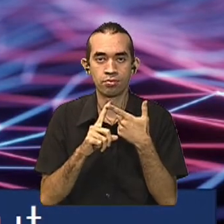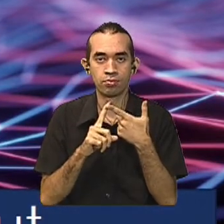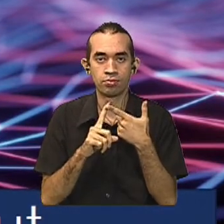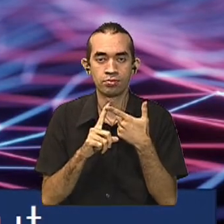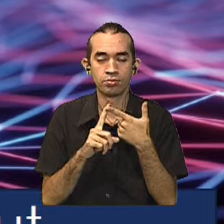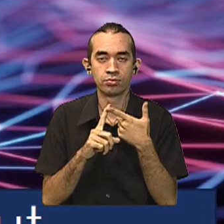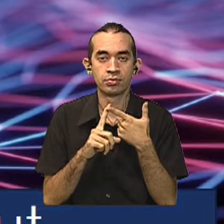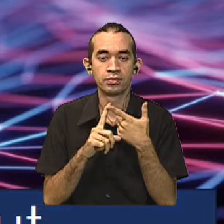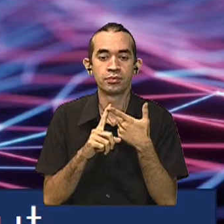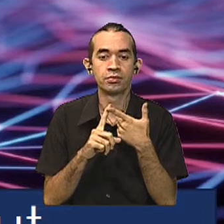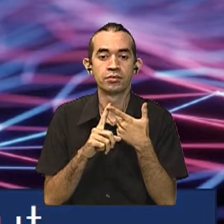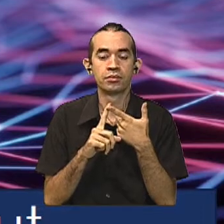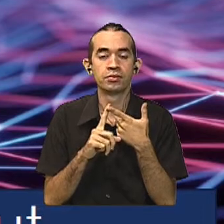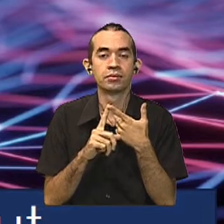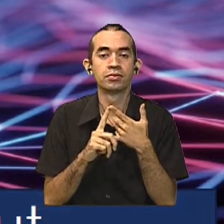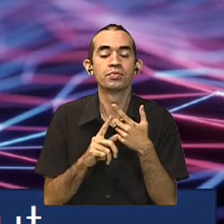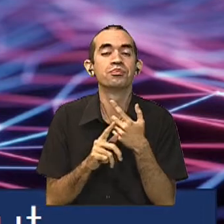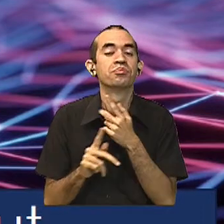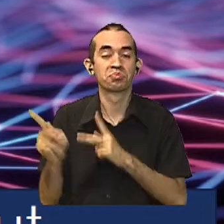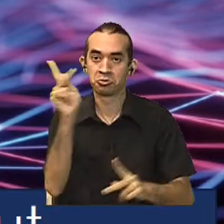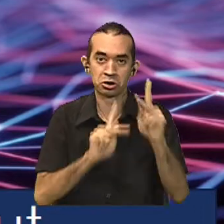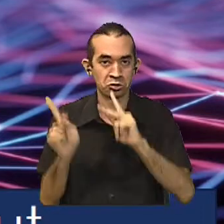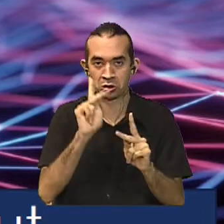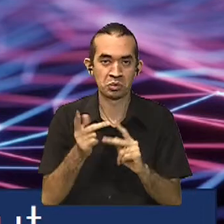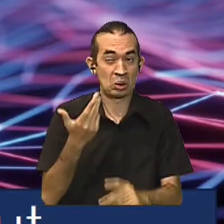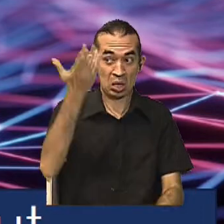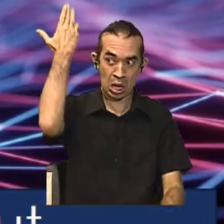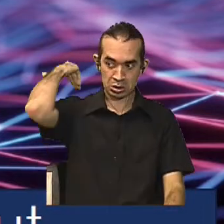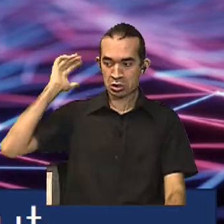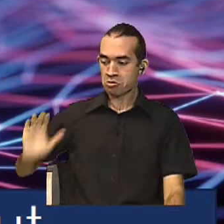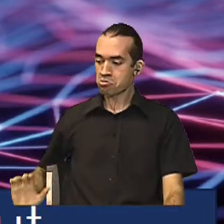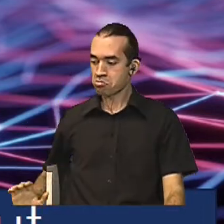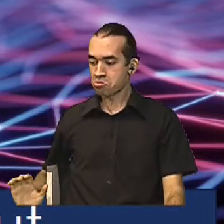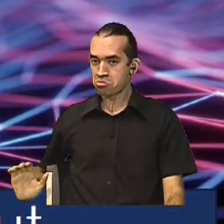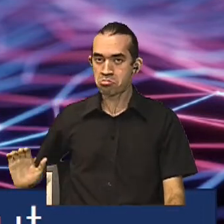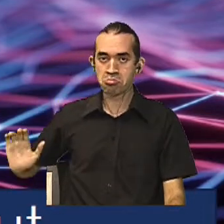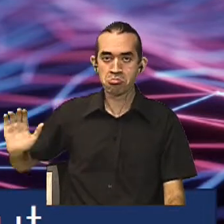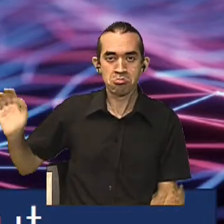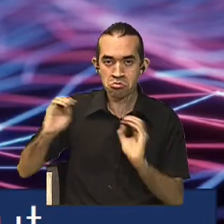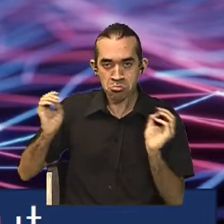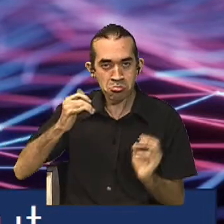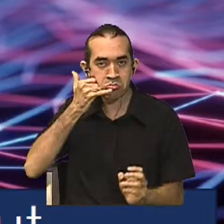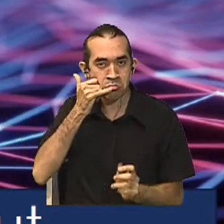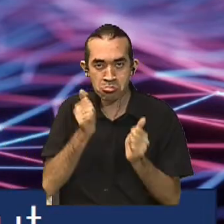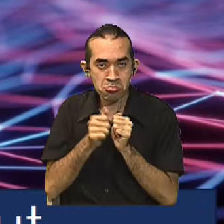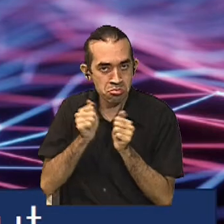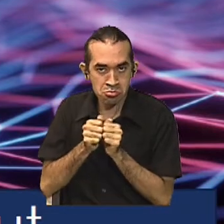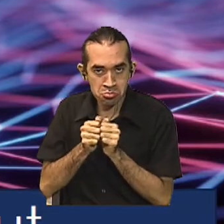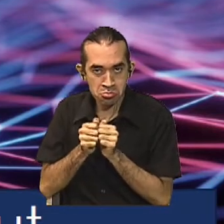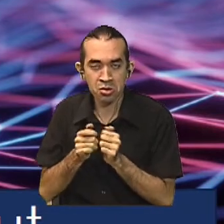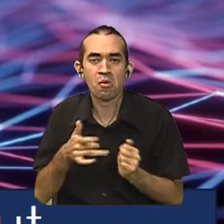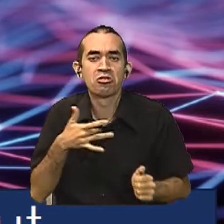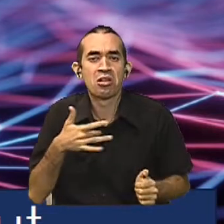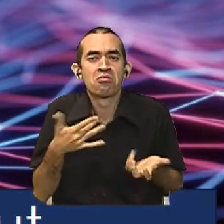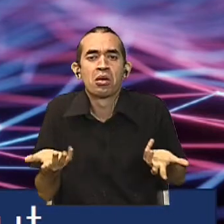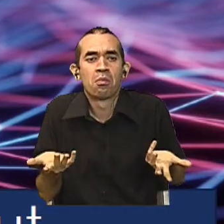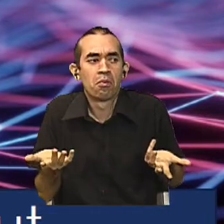How do people who grew up without mobile phones feel about this?